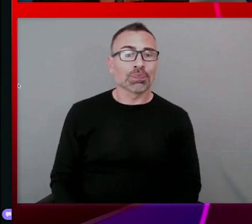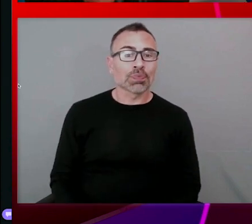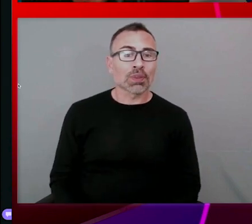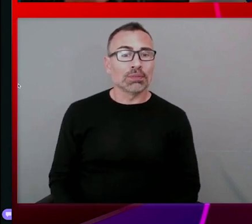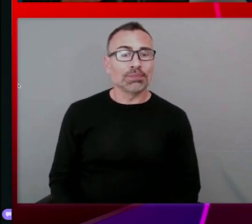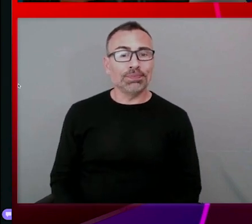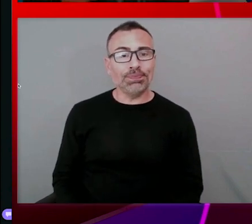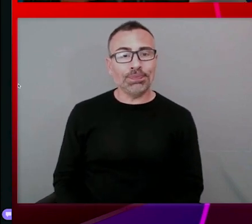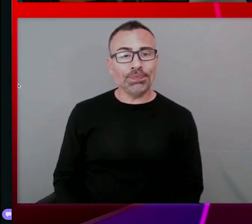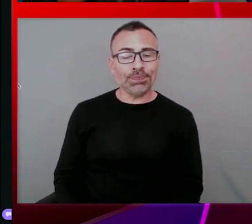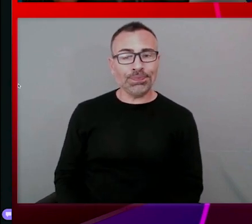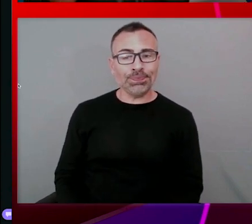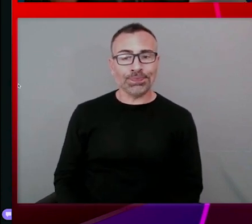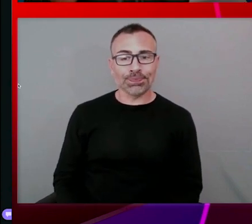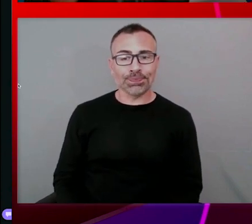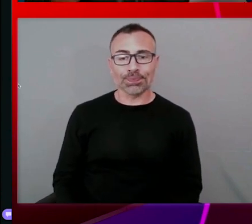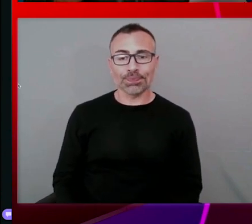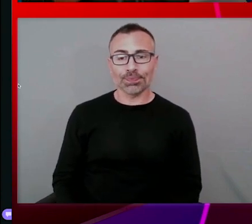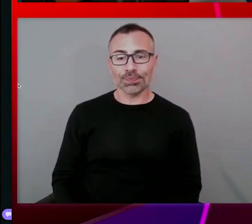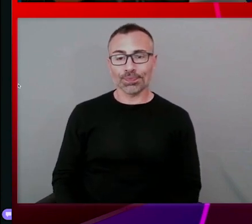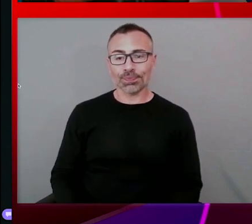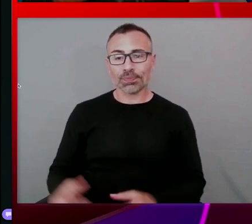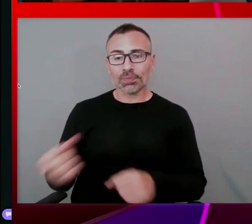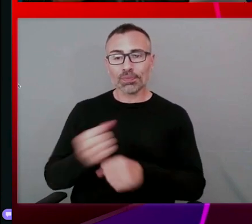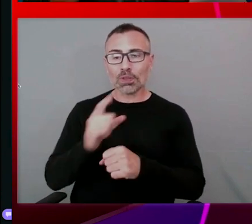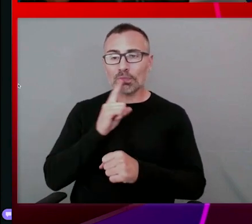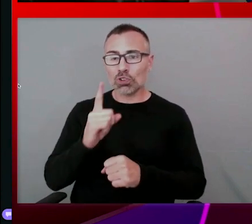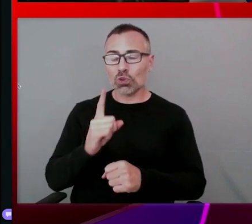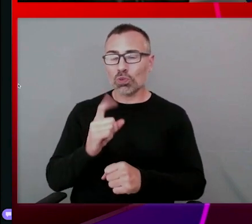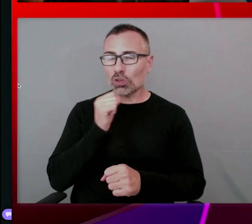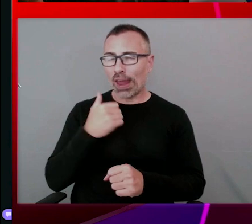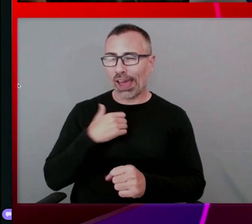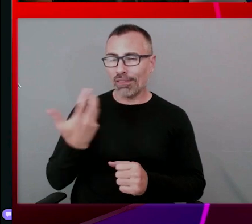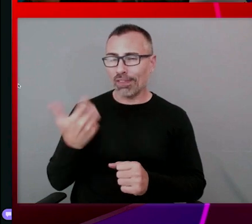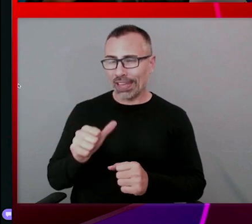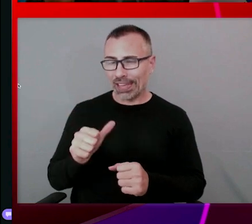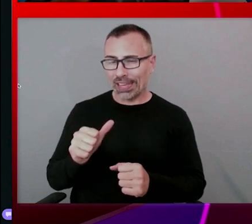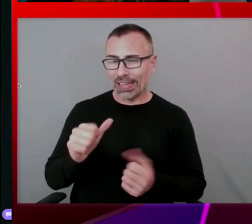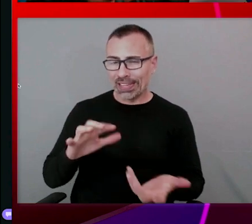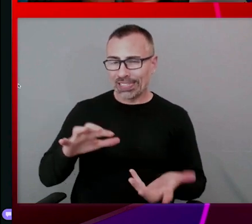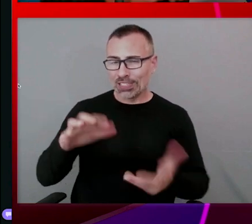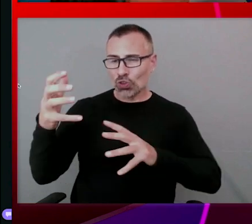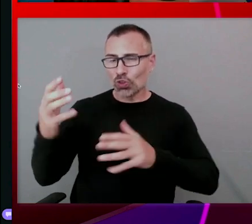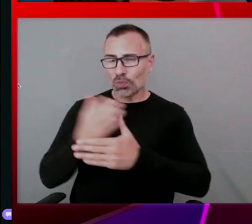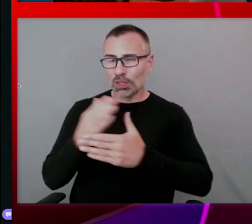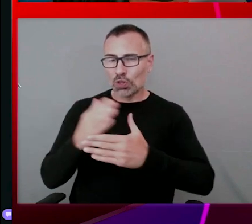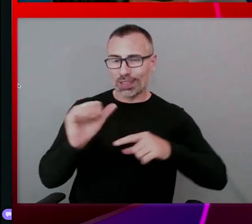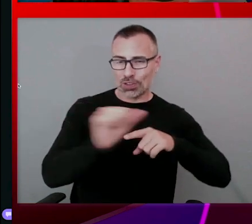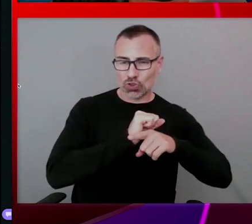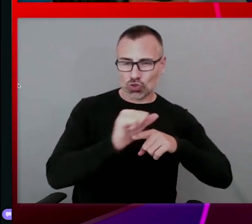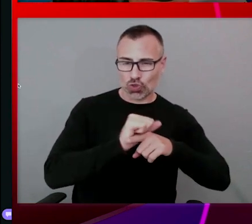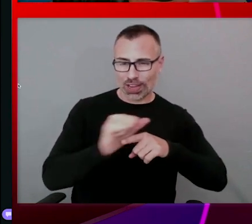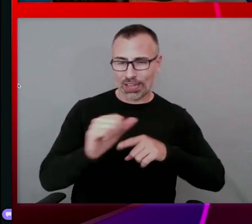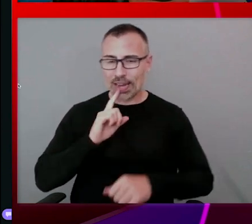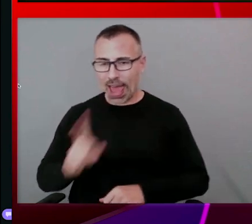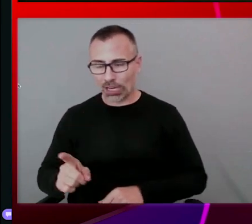This to make sure that we don't have any skew between train and prediction. So that's the idea. Right.